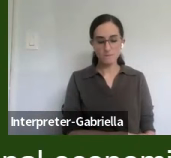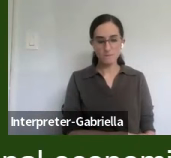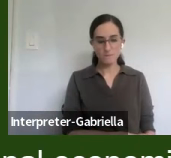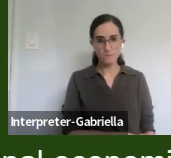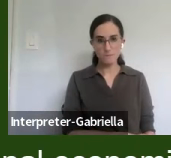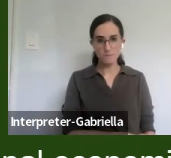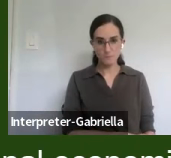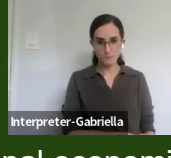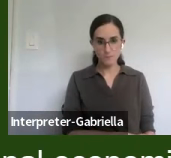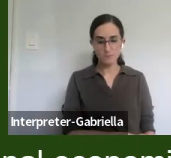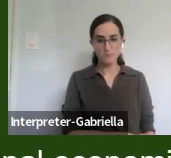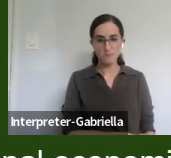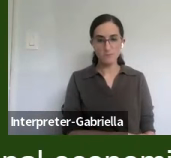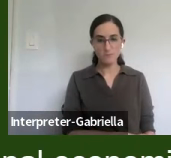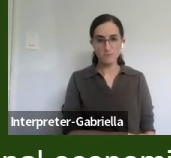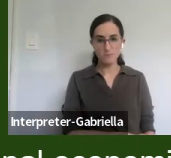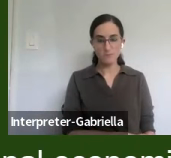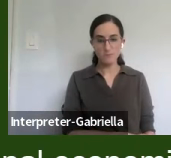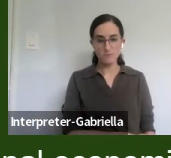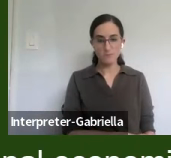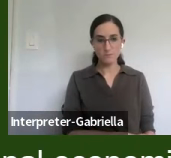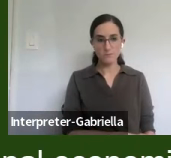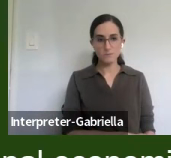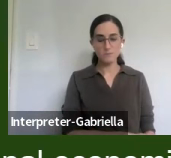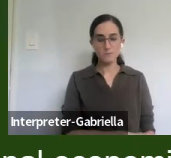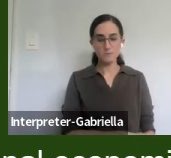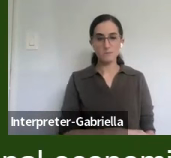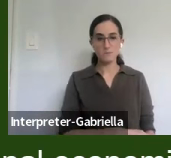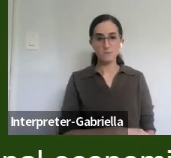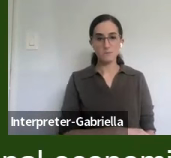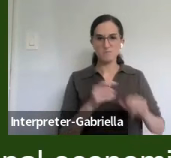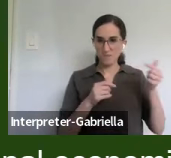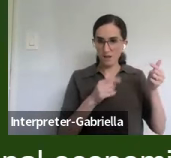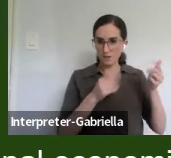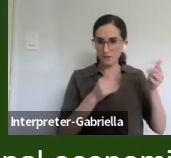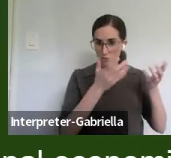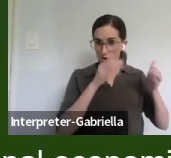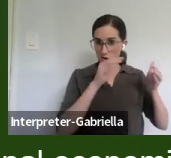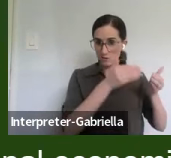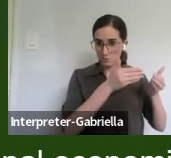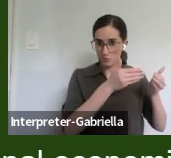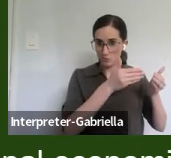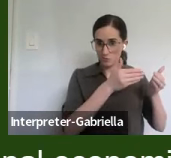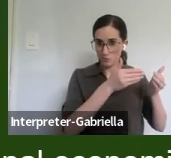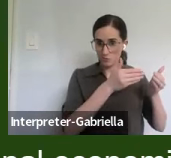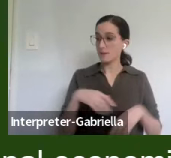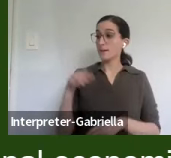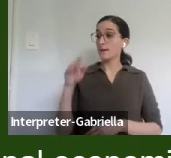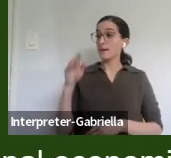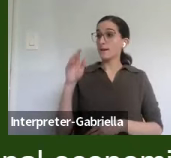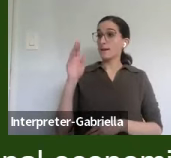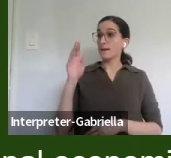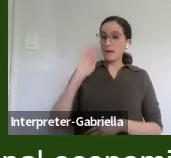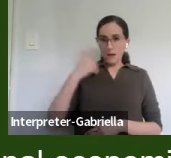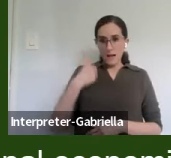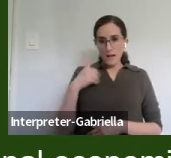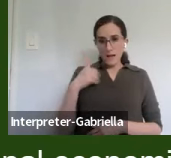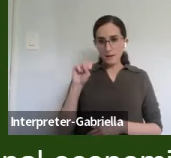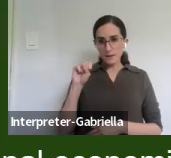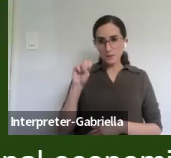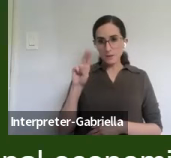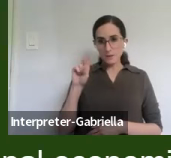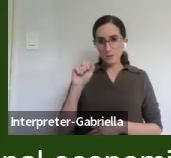And Susan, would you like to introduce yourself? Susan se presenta. Hi, everyone. I'm Susan Caskey. I'm the interim co-director for